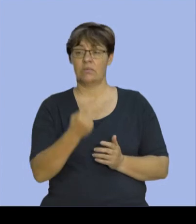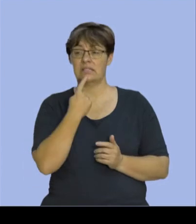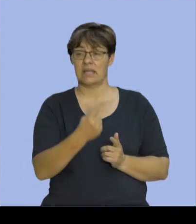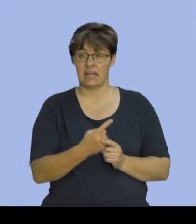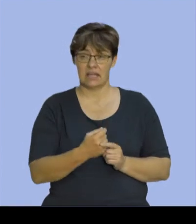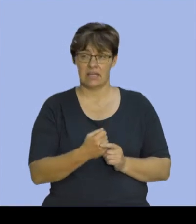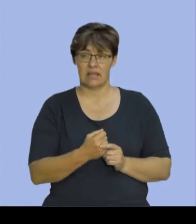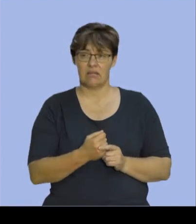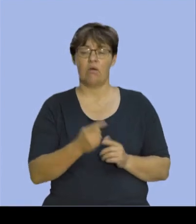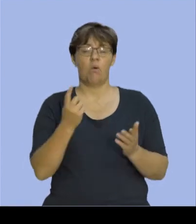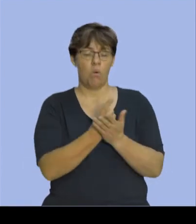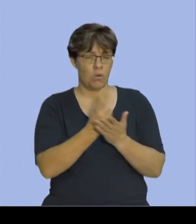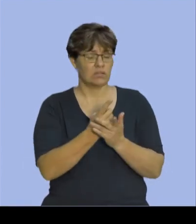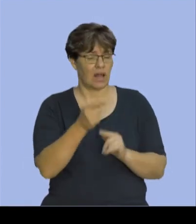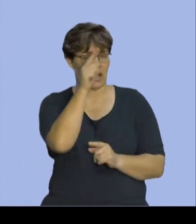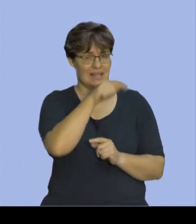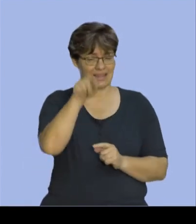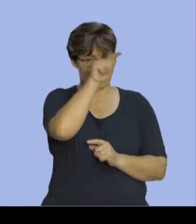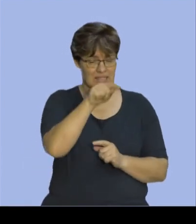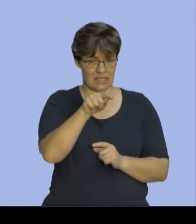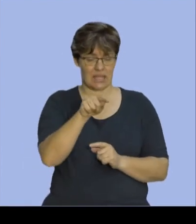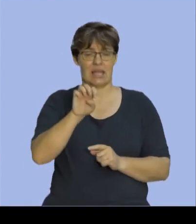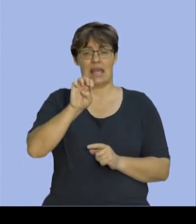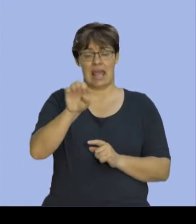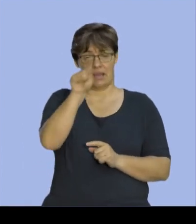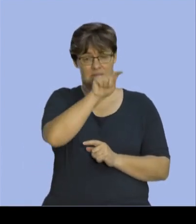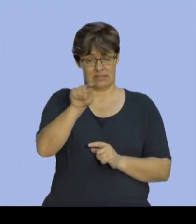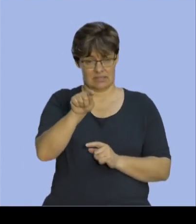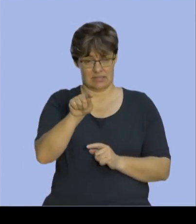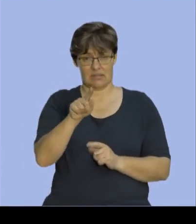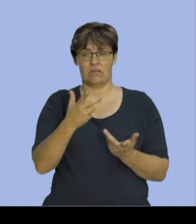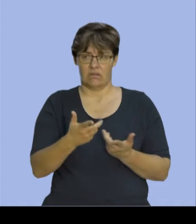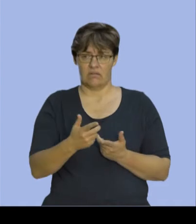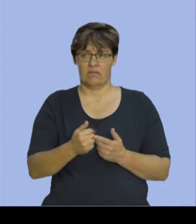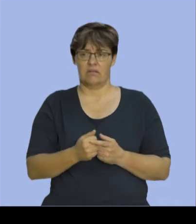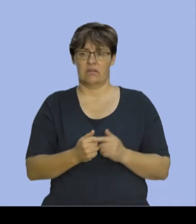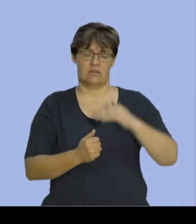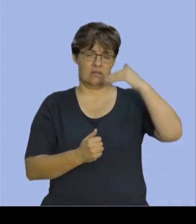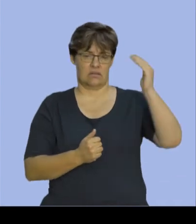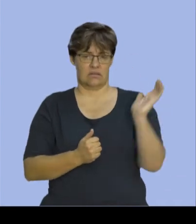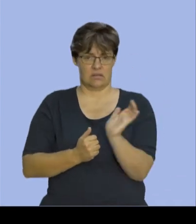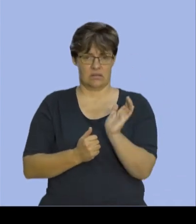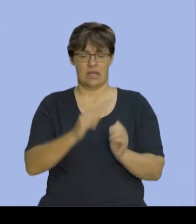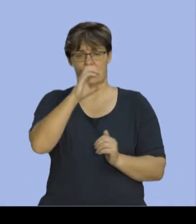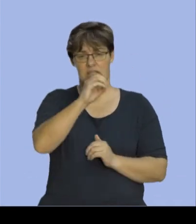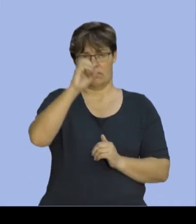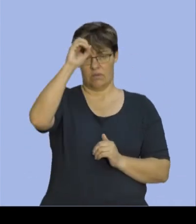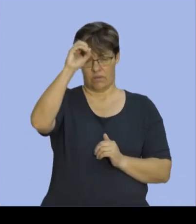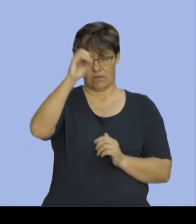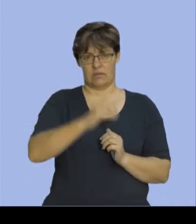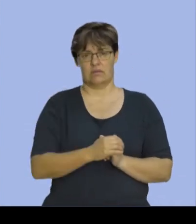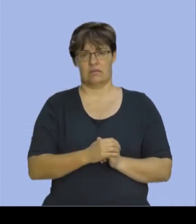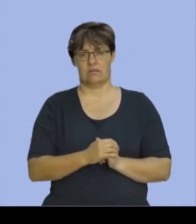that. And I said we can always write this as theta is an element of my 0 degrees